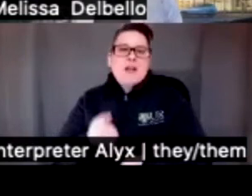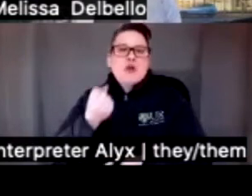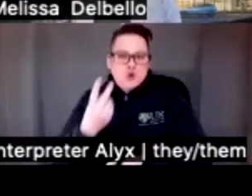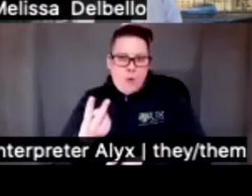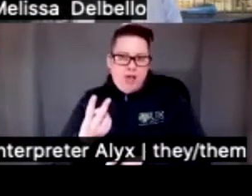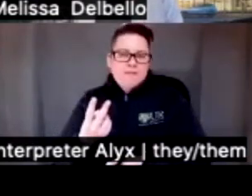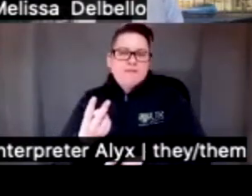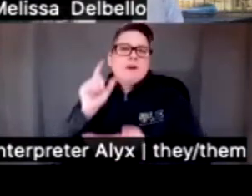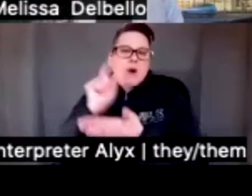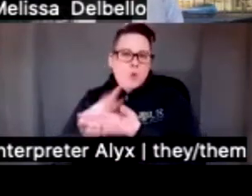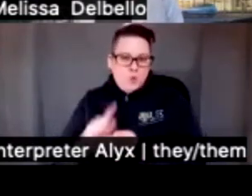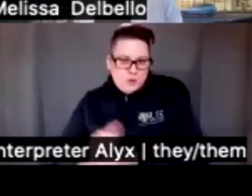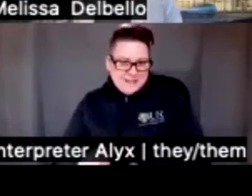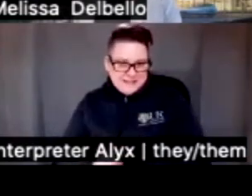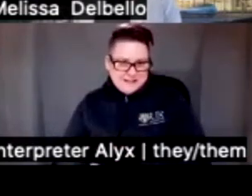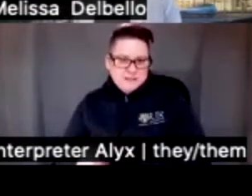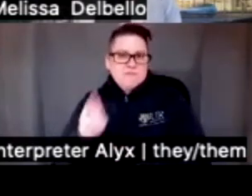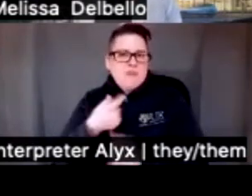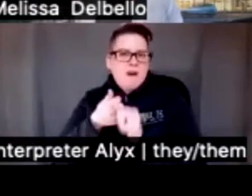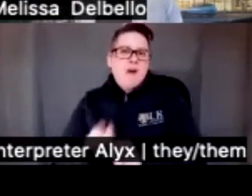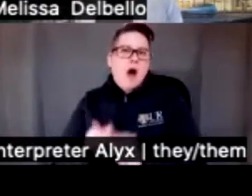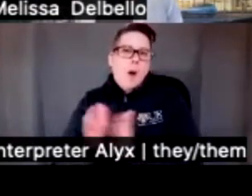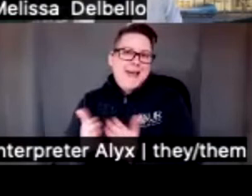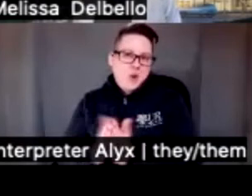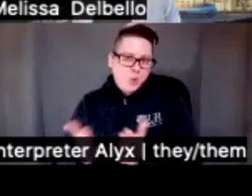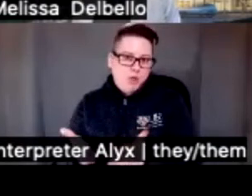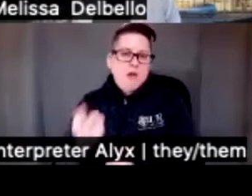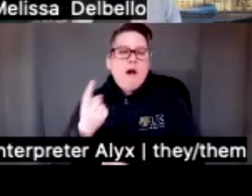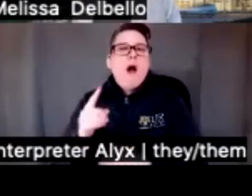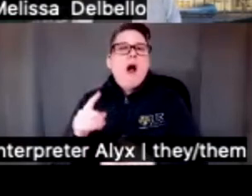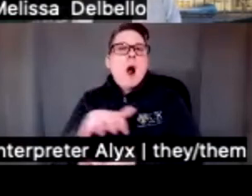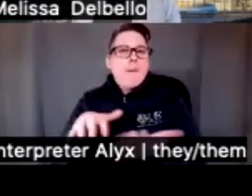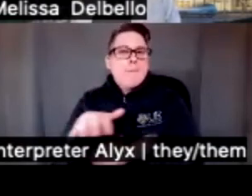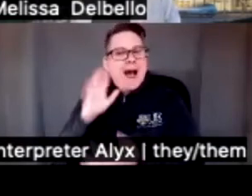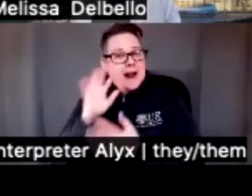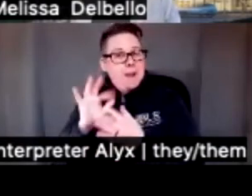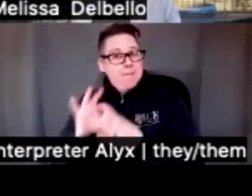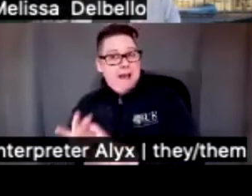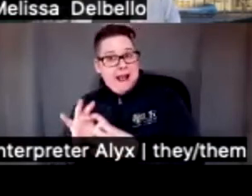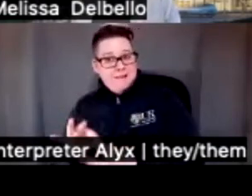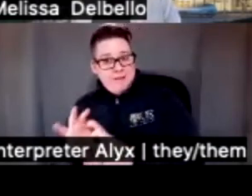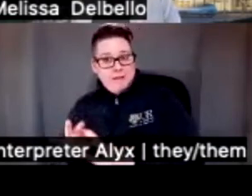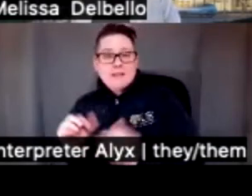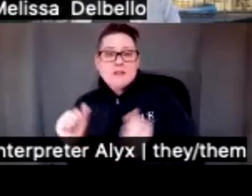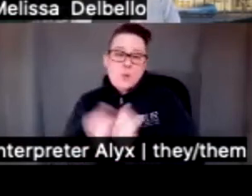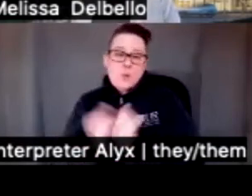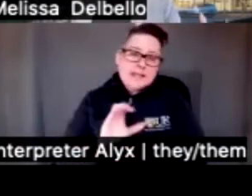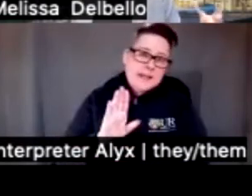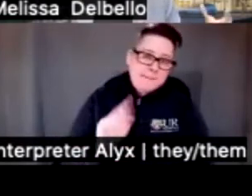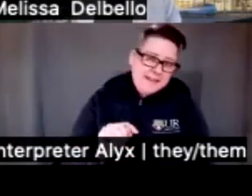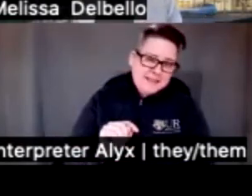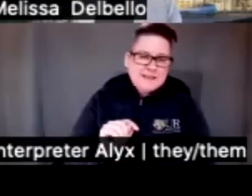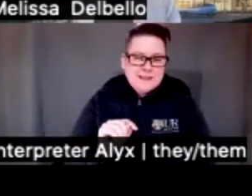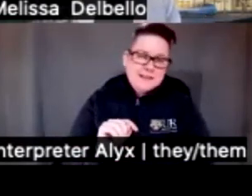sessions, and it's manualized. And it combines mindfulness practices with CBT kind